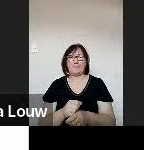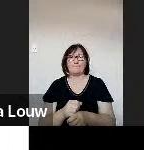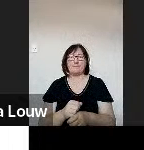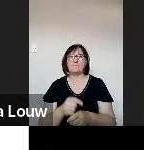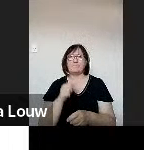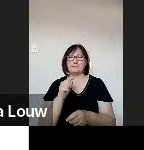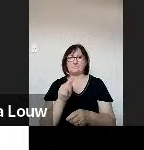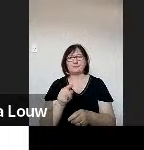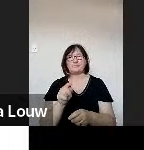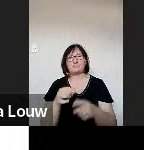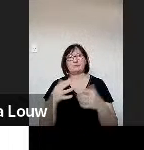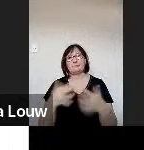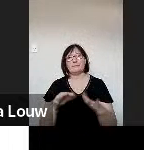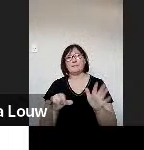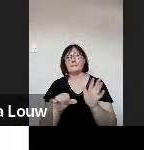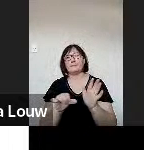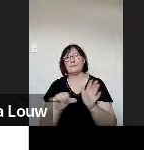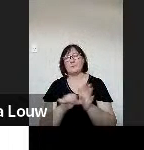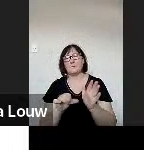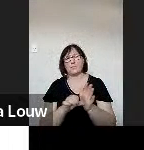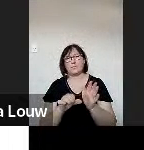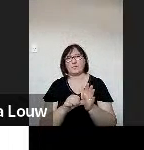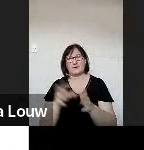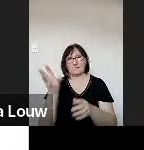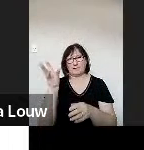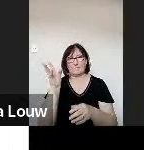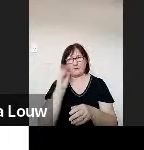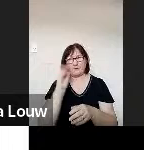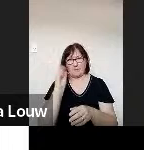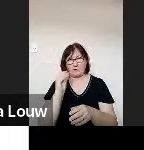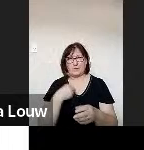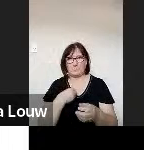topic for tonight. Tariff is one of the